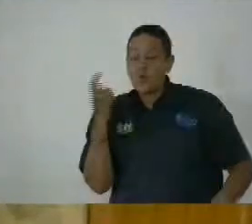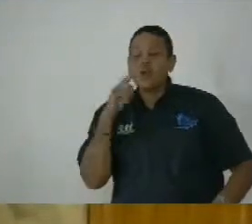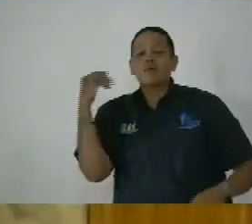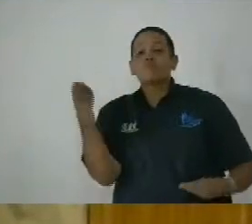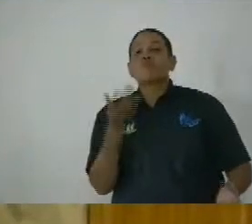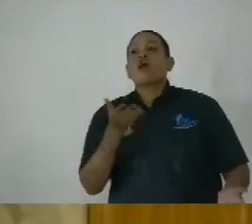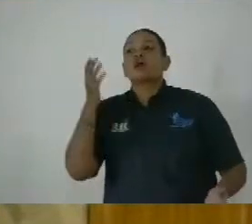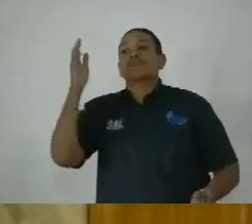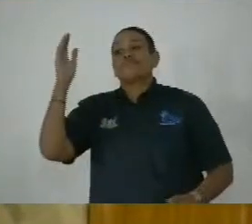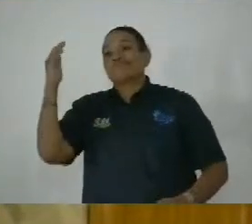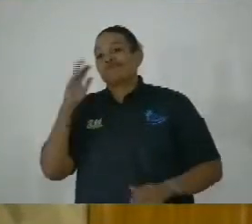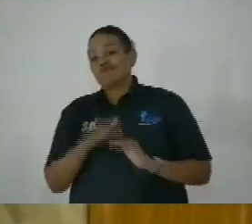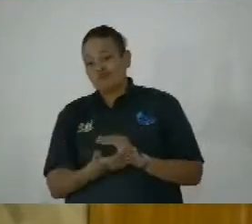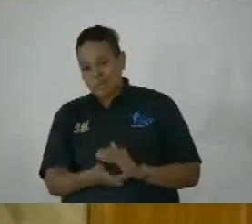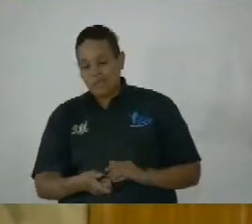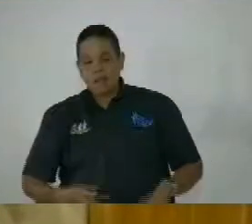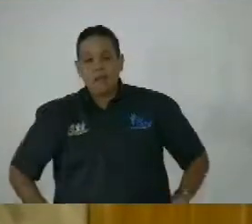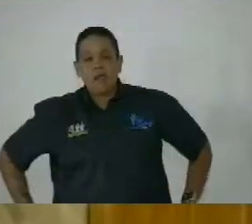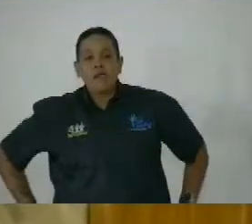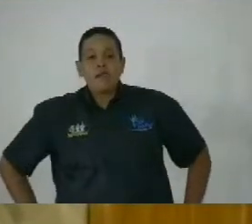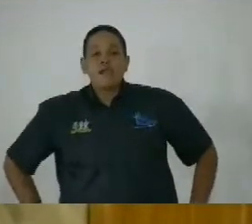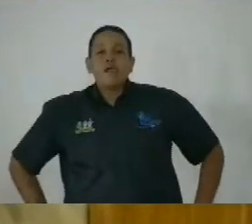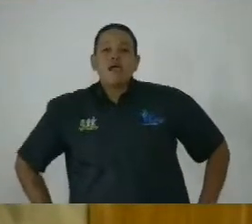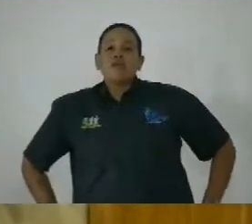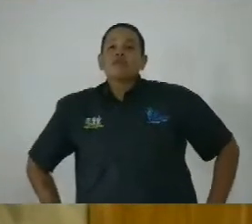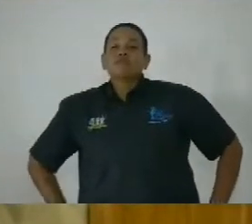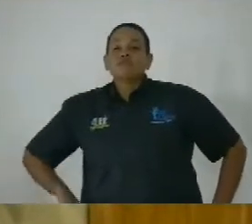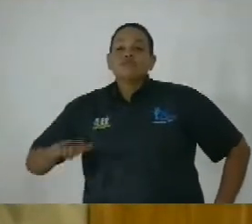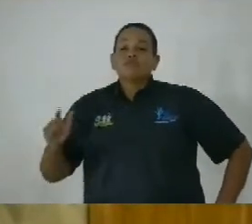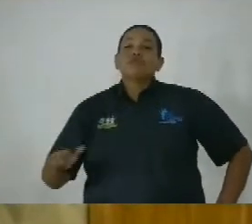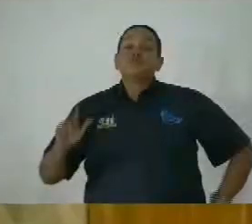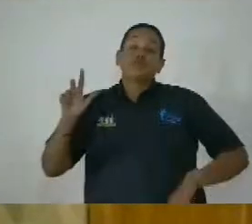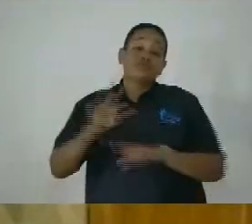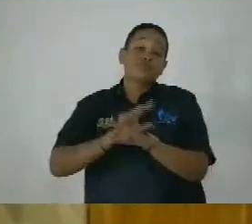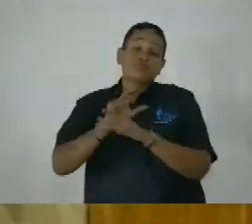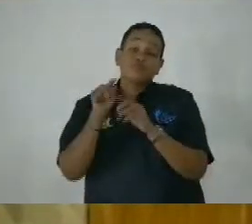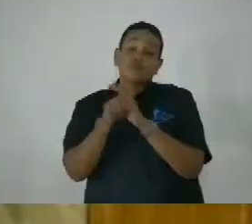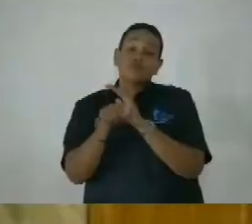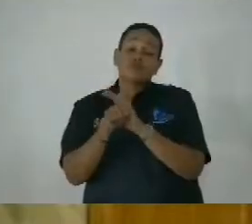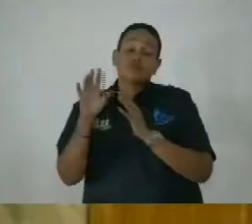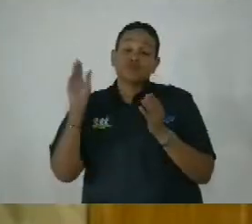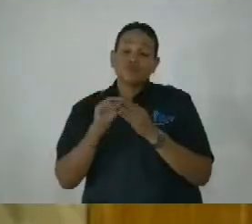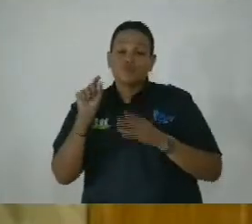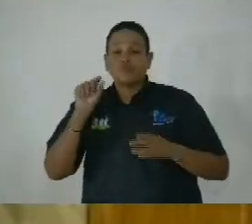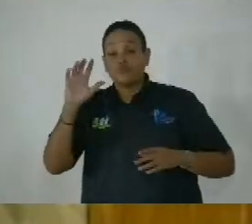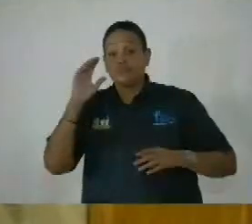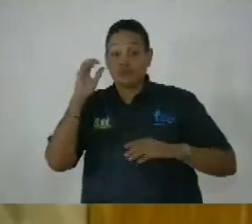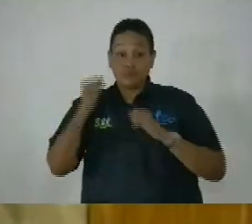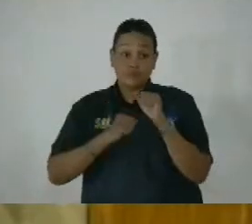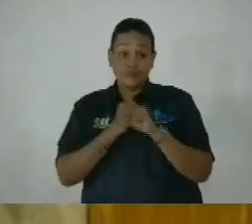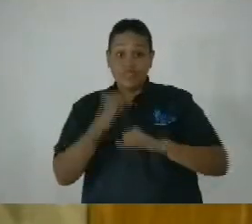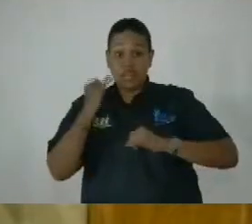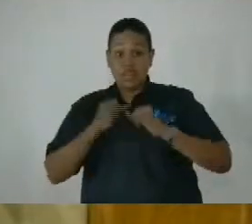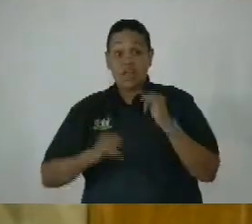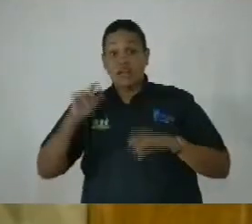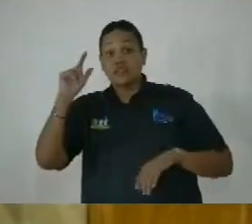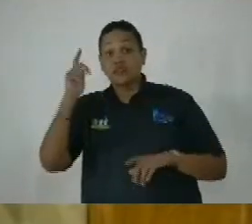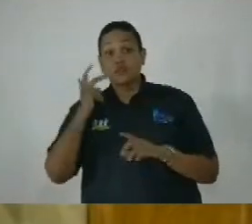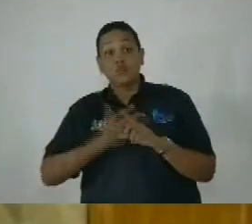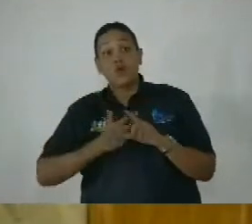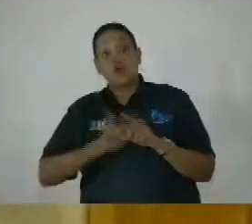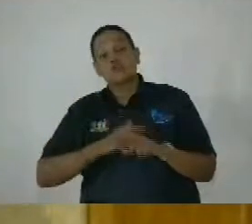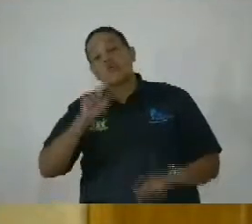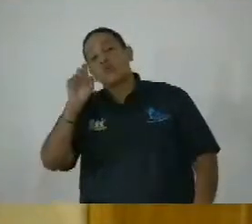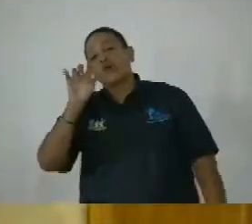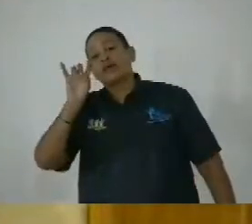country. Lowest quarterly murder total in 25 years. Yes. In the last quarter, Q1, we have had